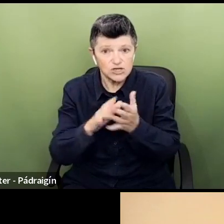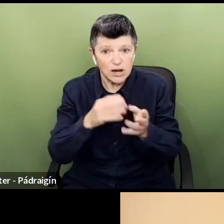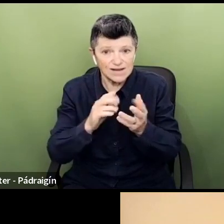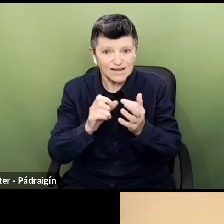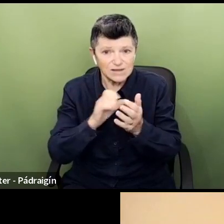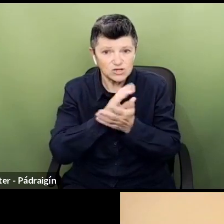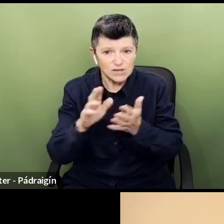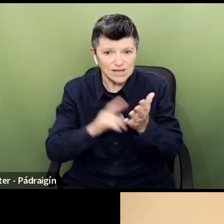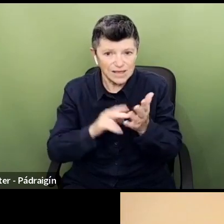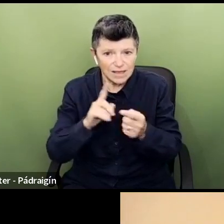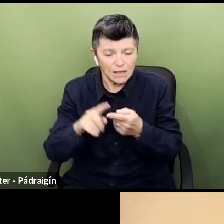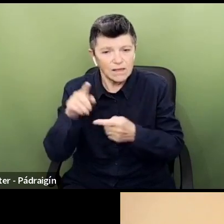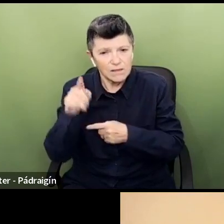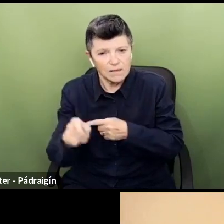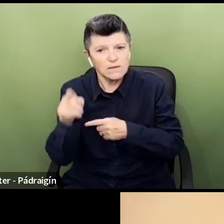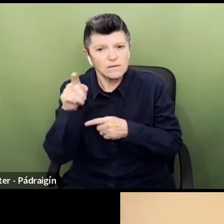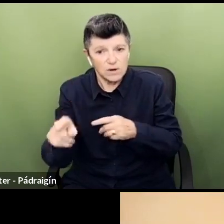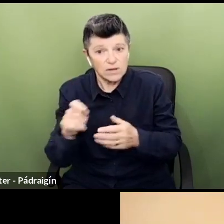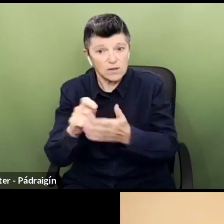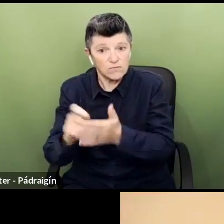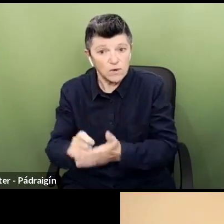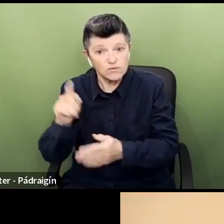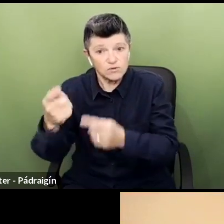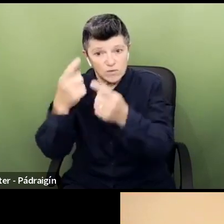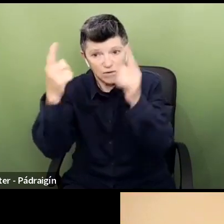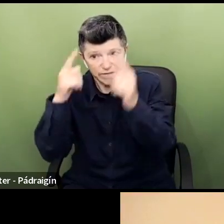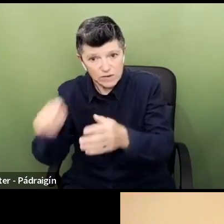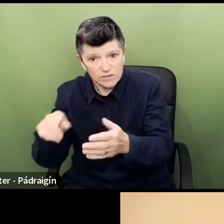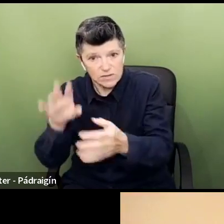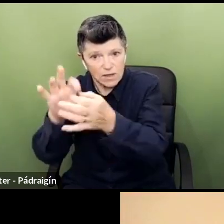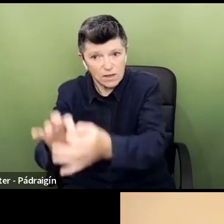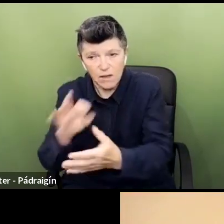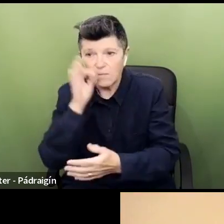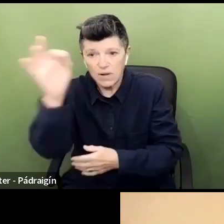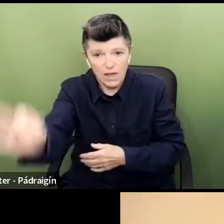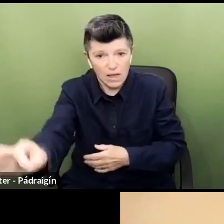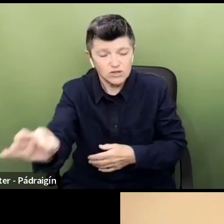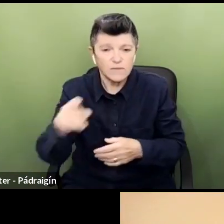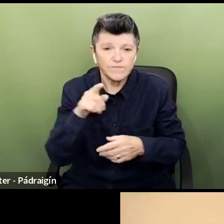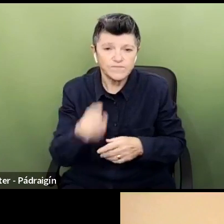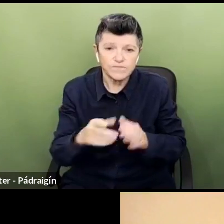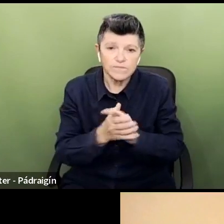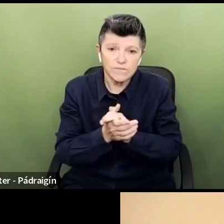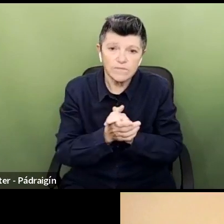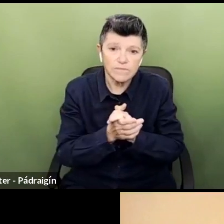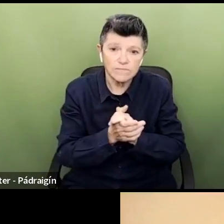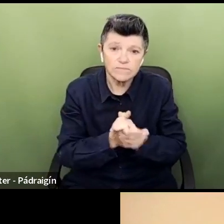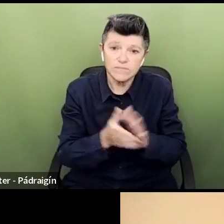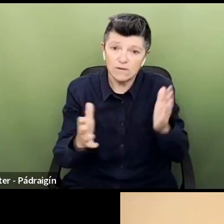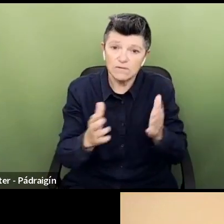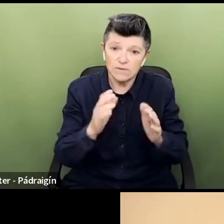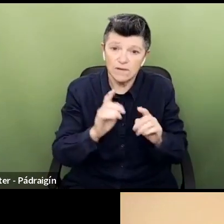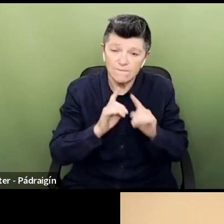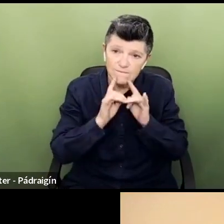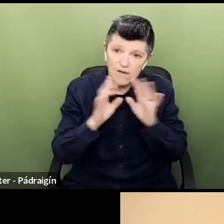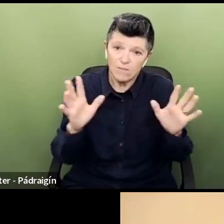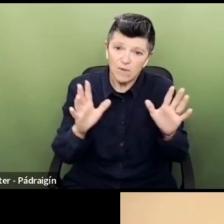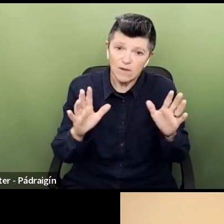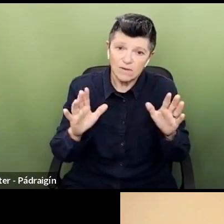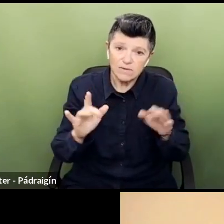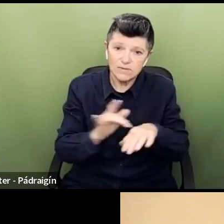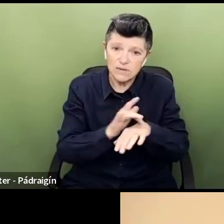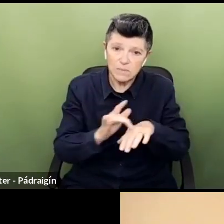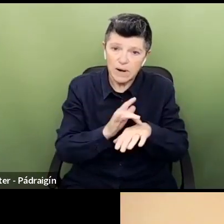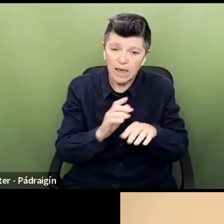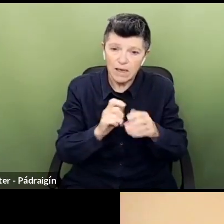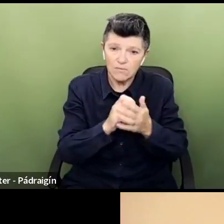was a Mishanka. So Chekhov, the famous playwright and doctor, by training. So these